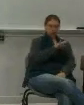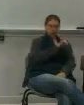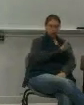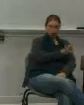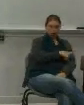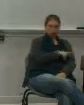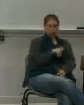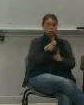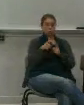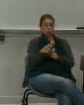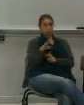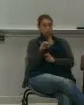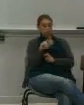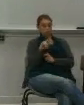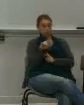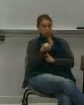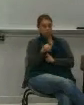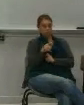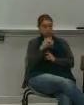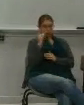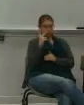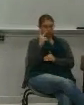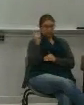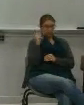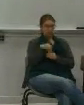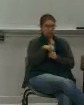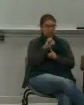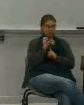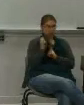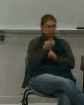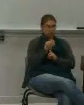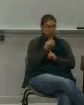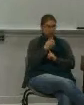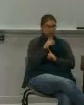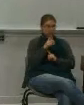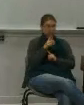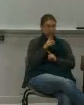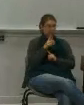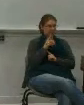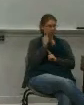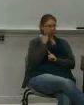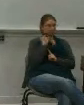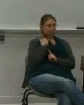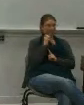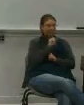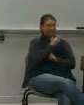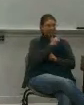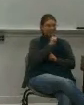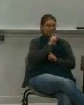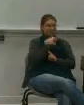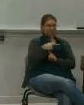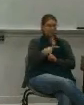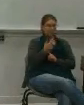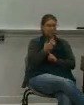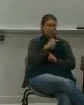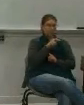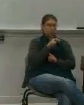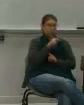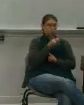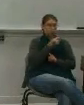quickly biotically. So what you expect to see this in the environment is where there's steep gradients of redox and